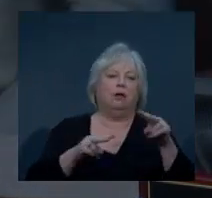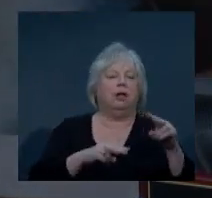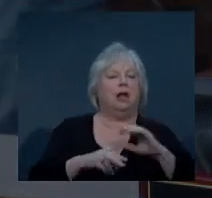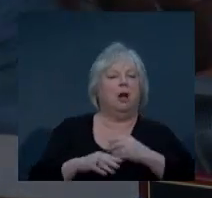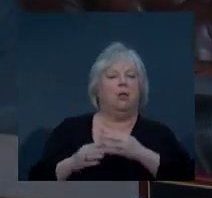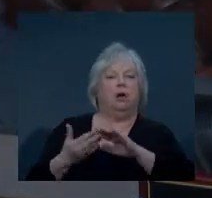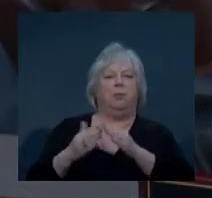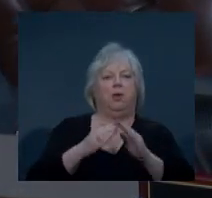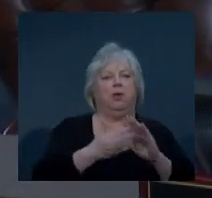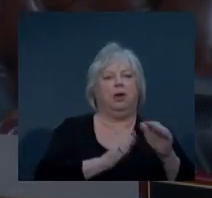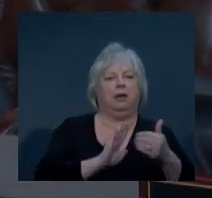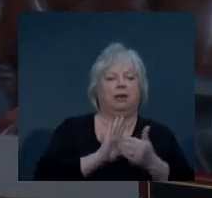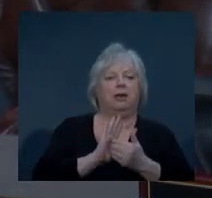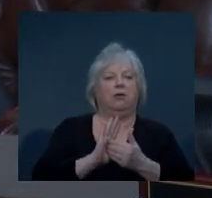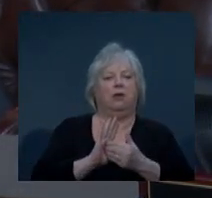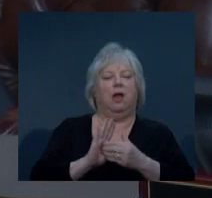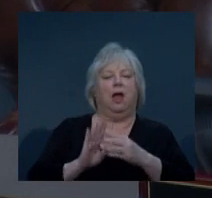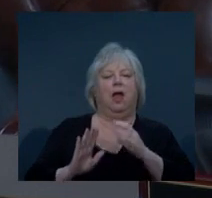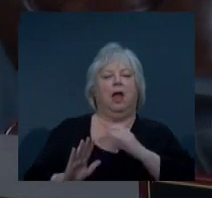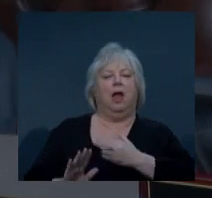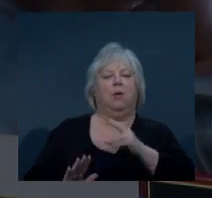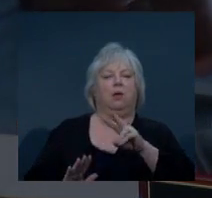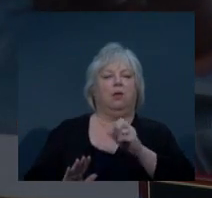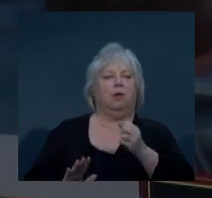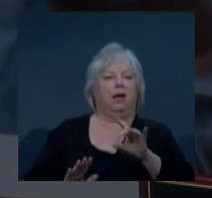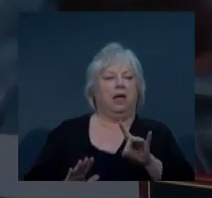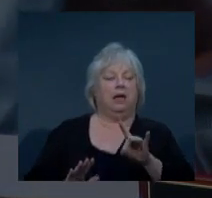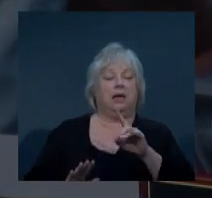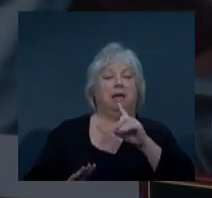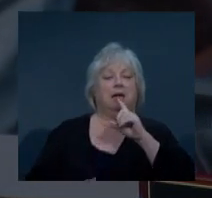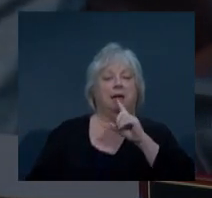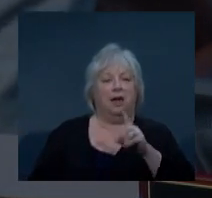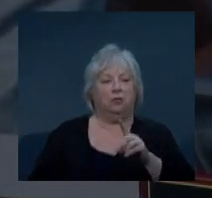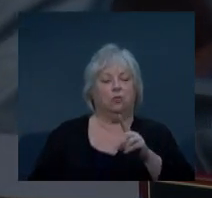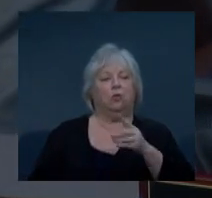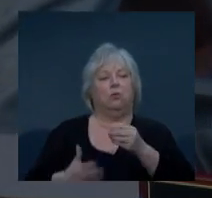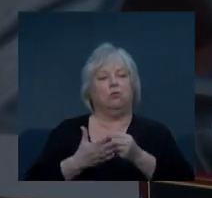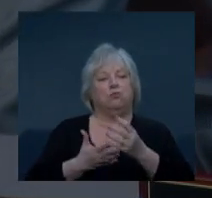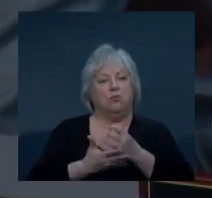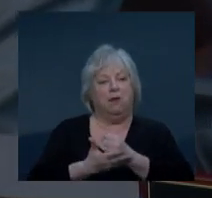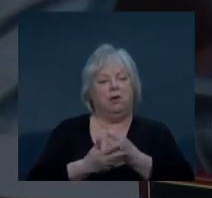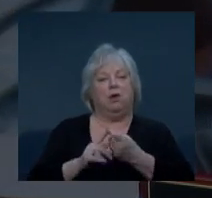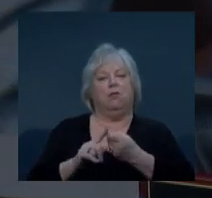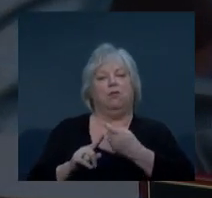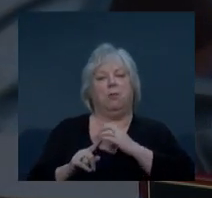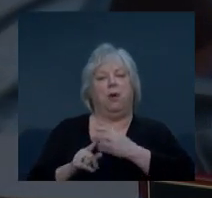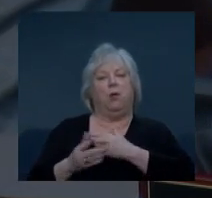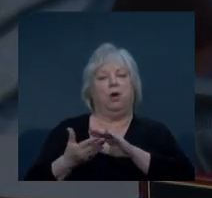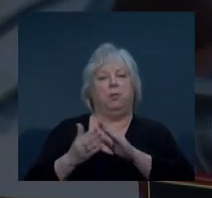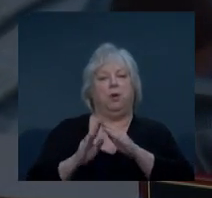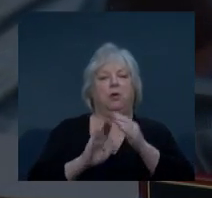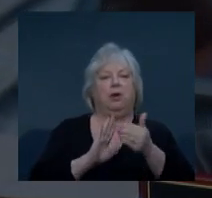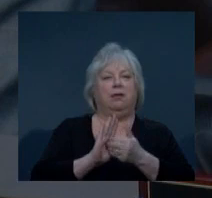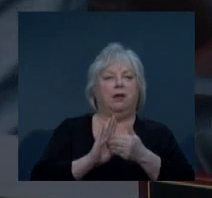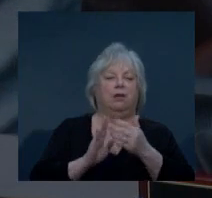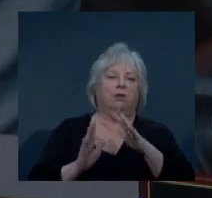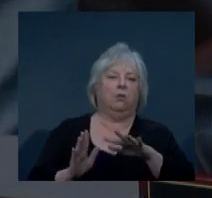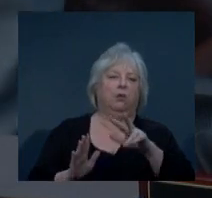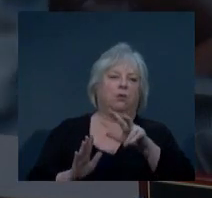centers, and our 2018 actual revenue from our community centers